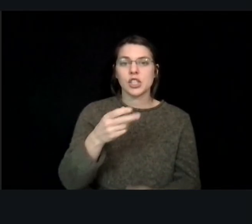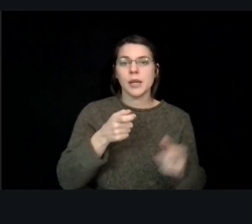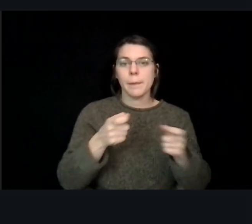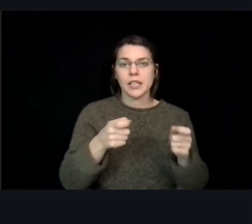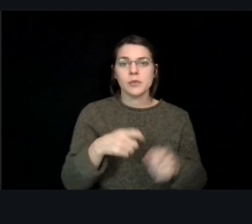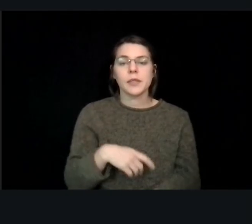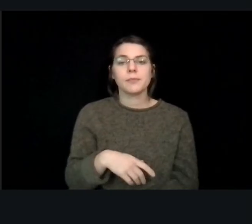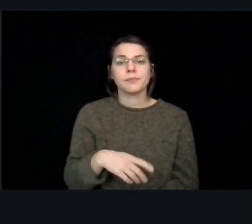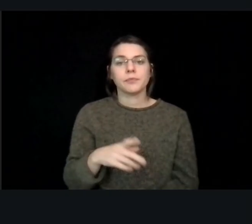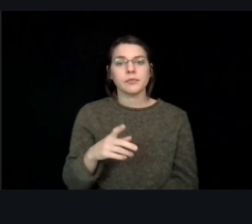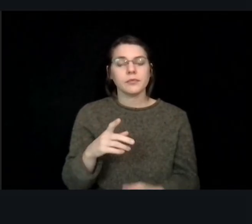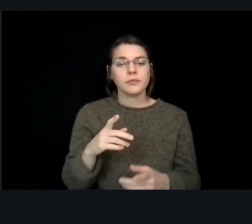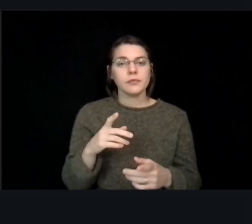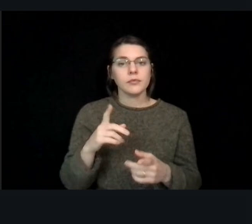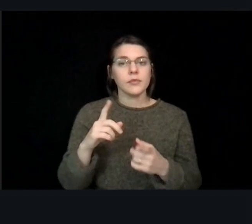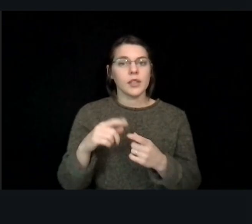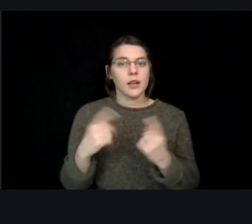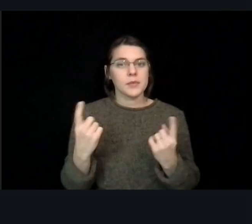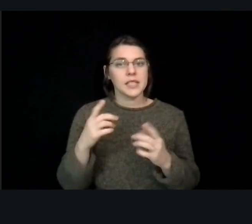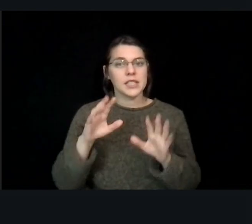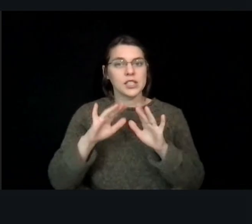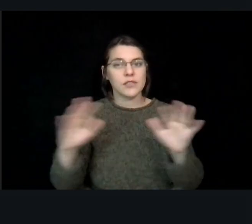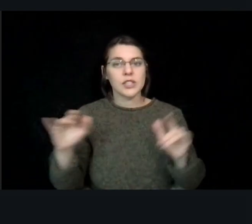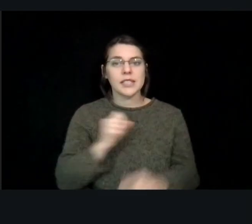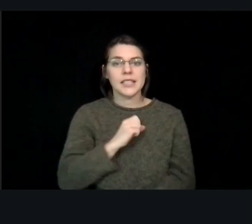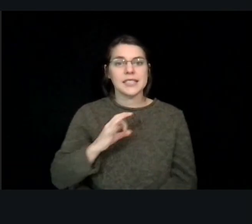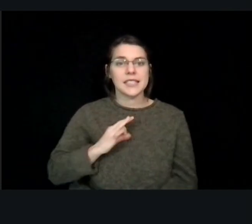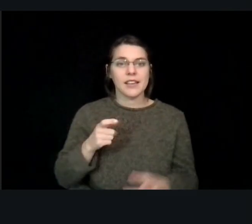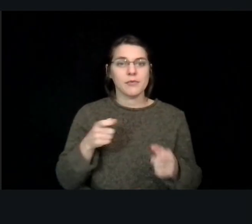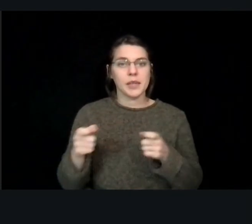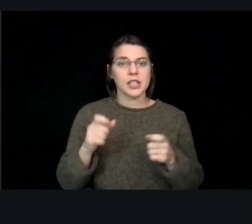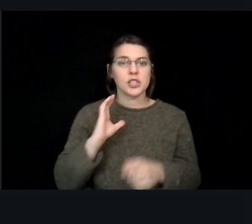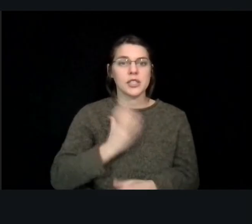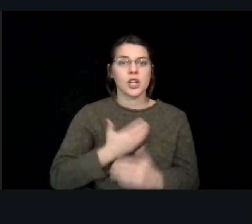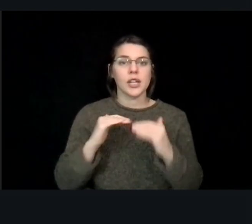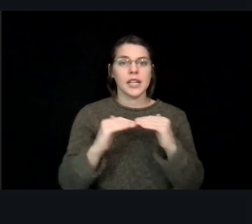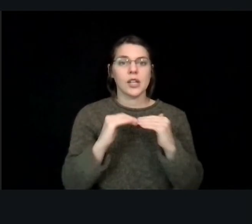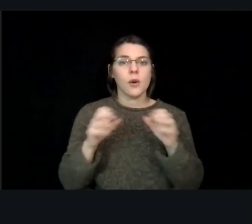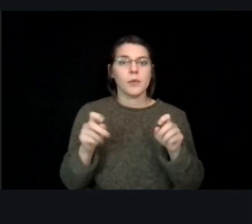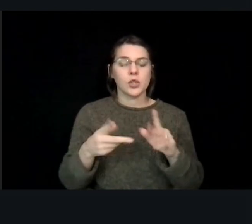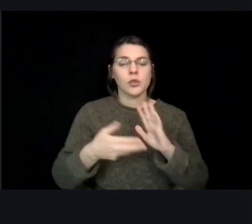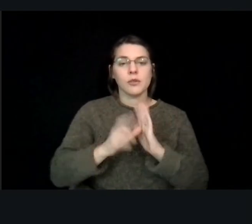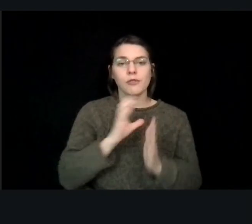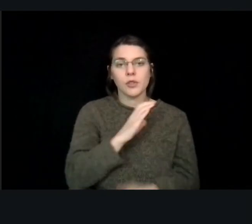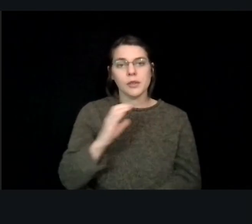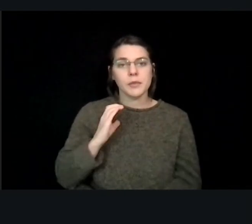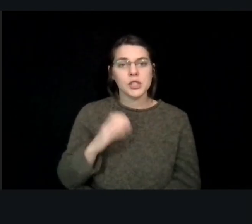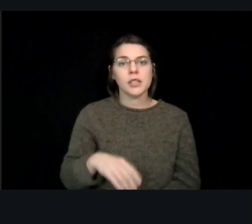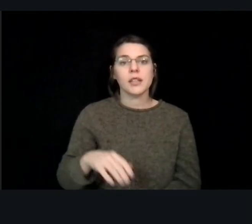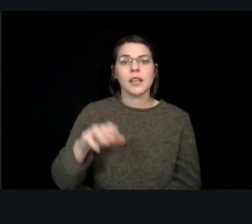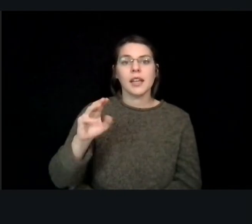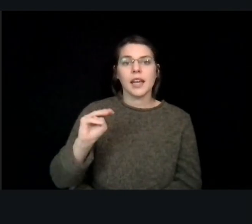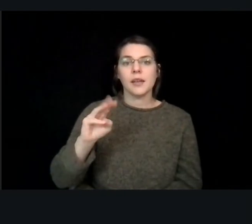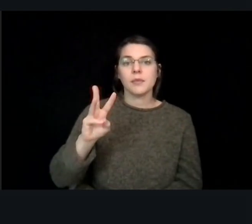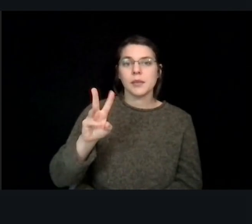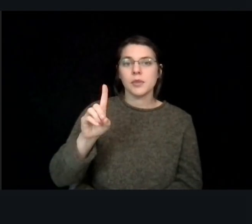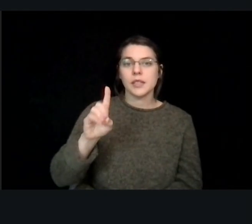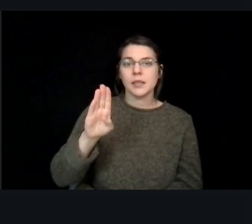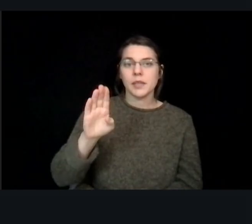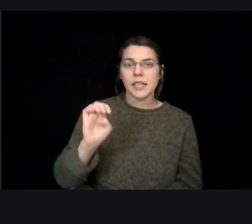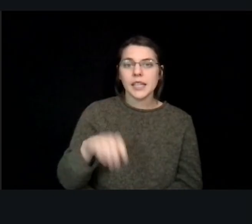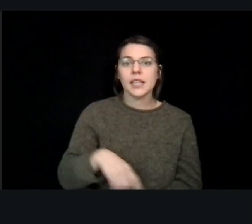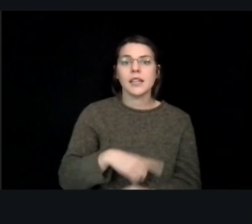MWDBE, LGBTQBE, and VOSB tracking and compliance, as well as engagement with those diverse business